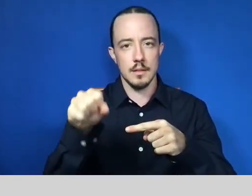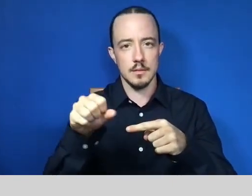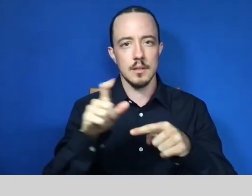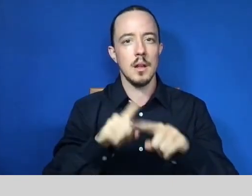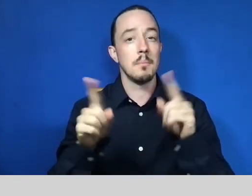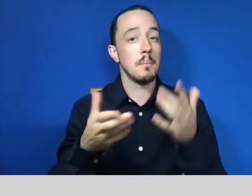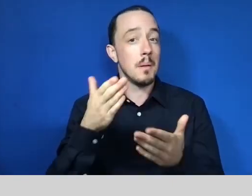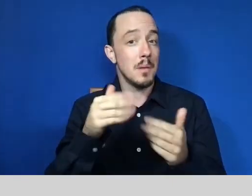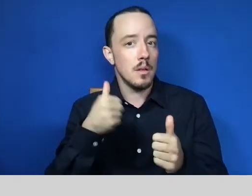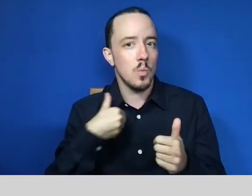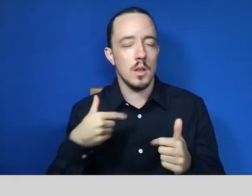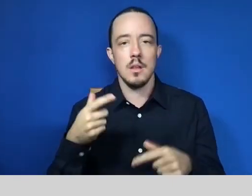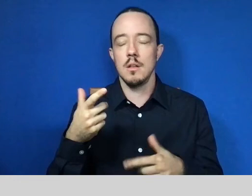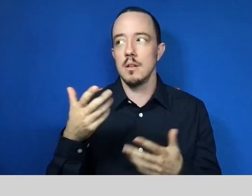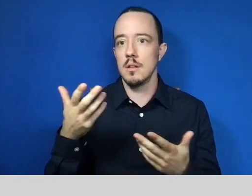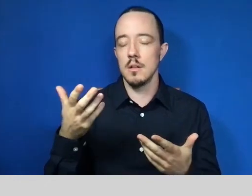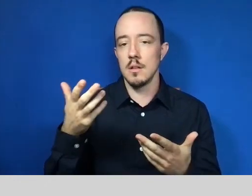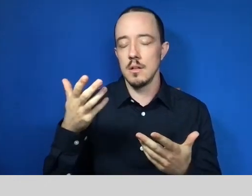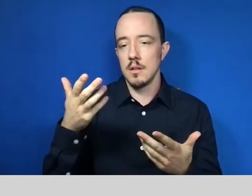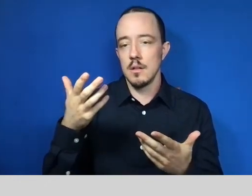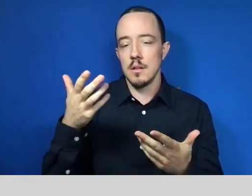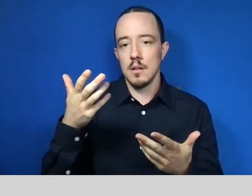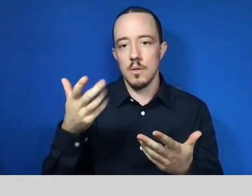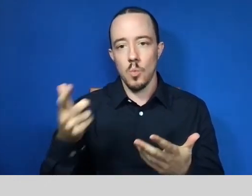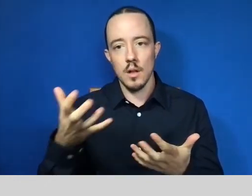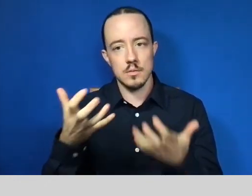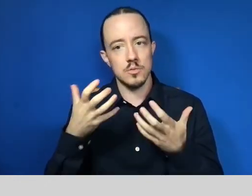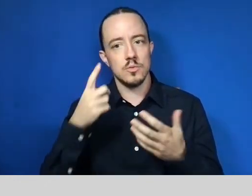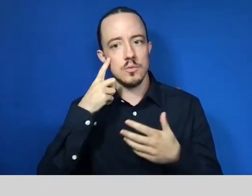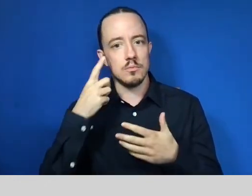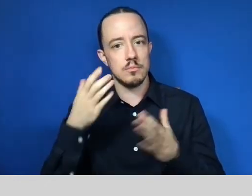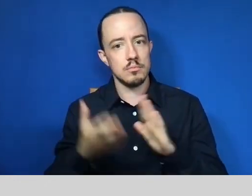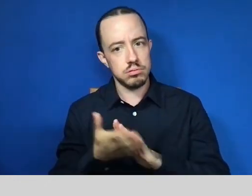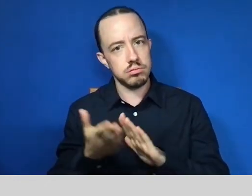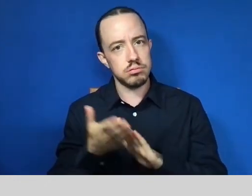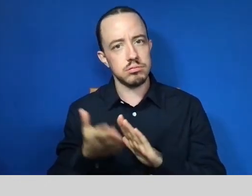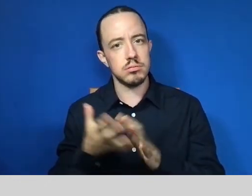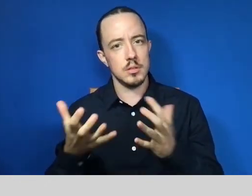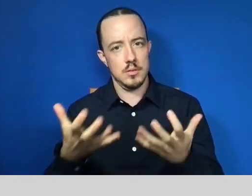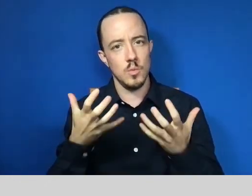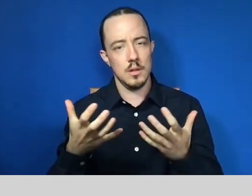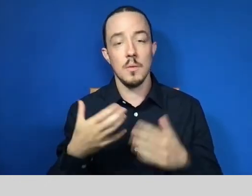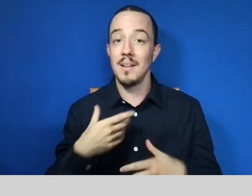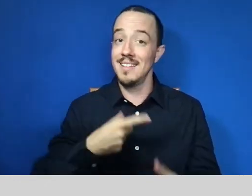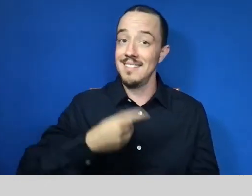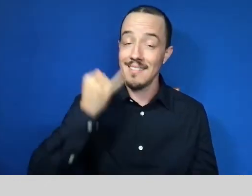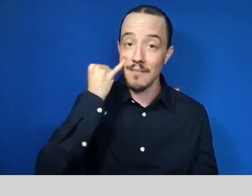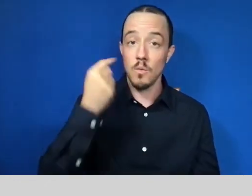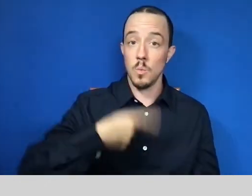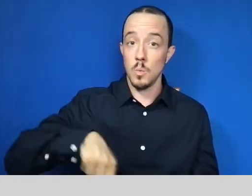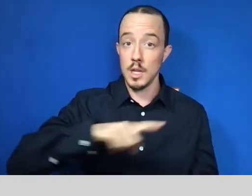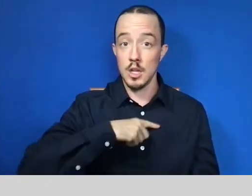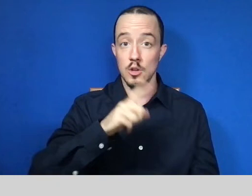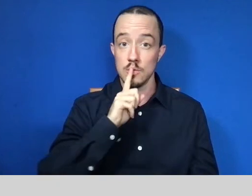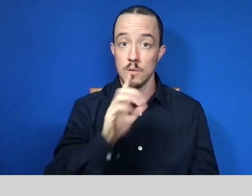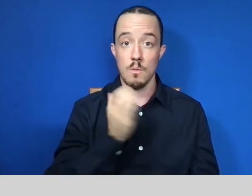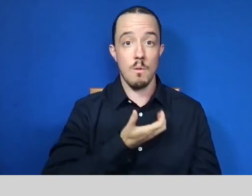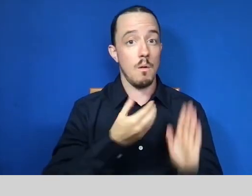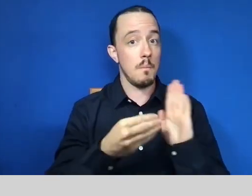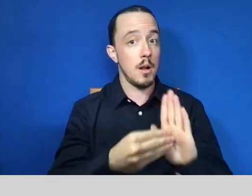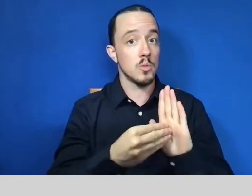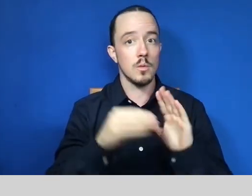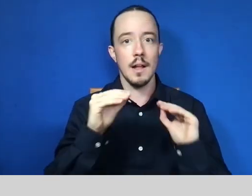we might not be afraid to do that. So if we are sure that our module does not